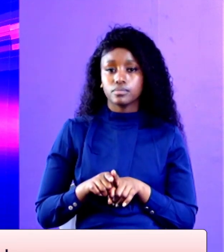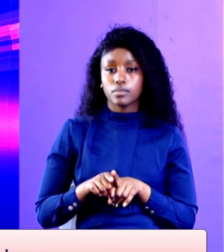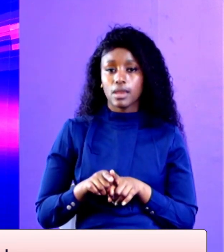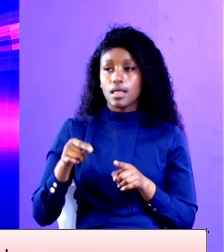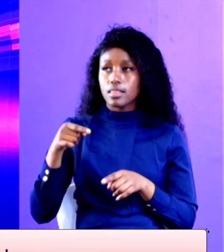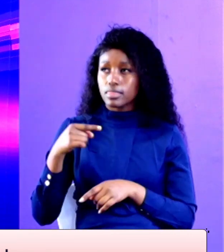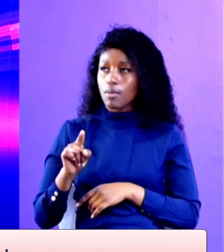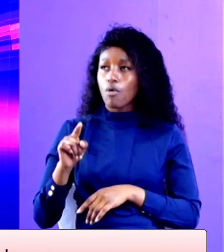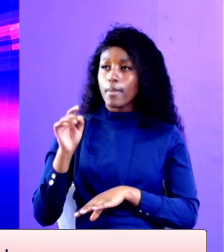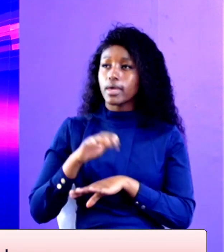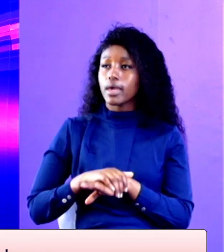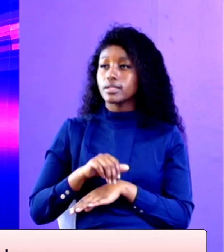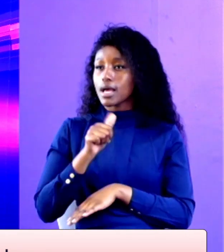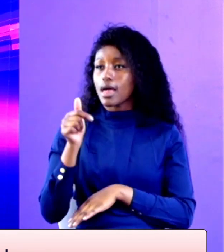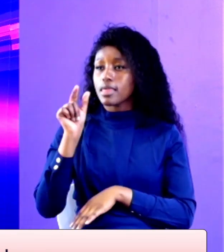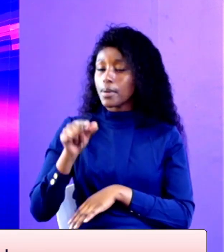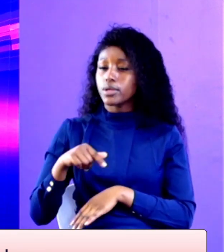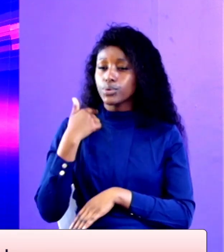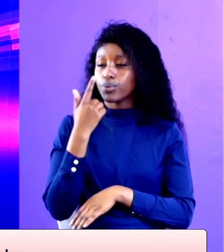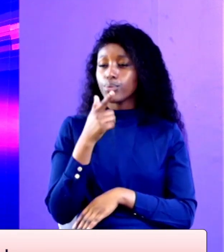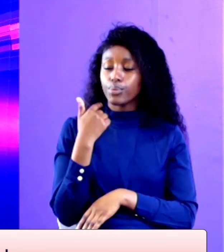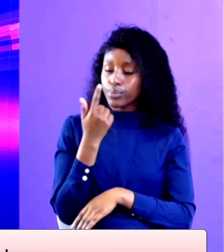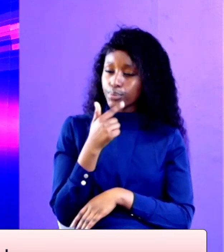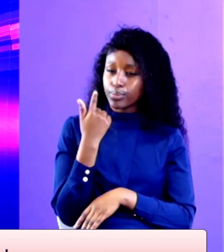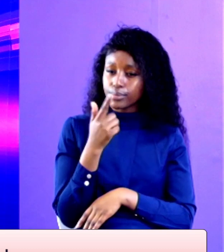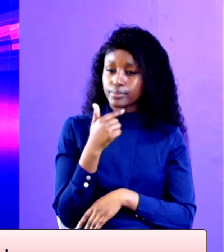had another one.